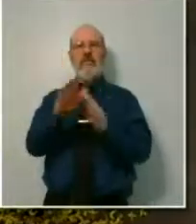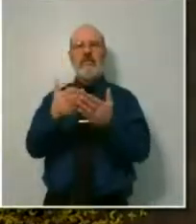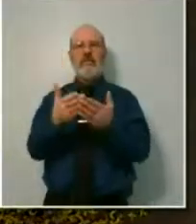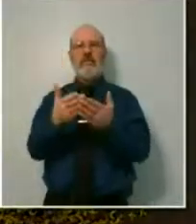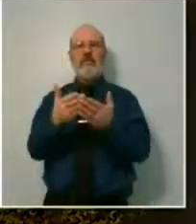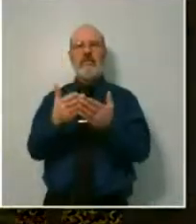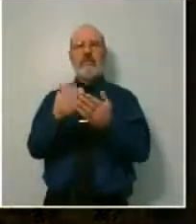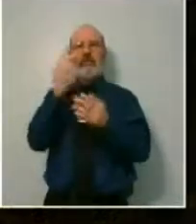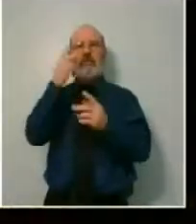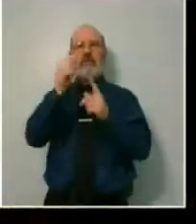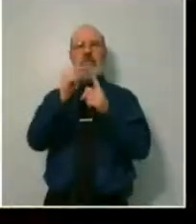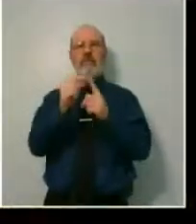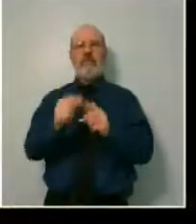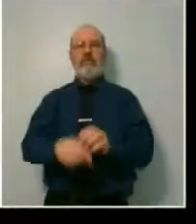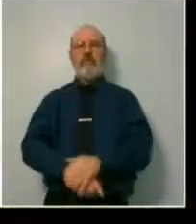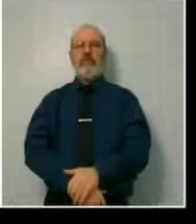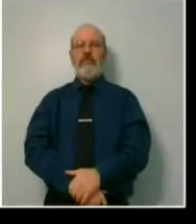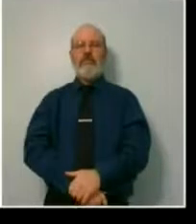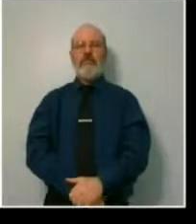nice and loud with us.